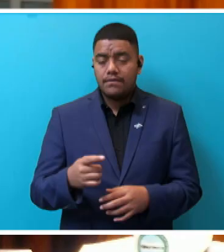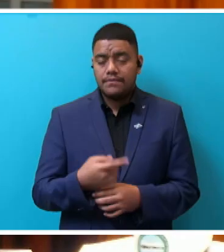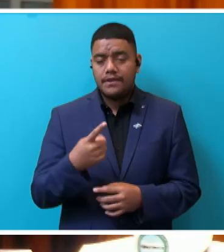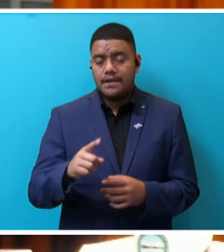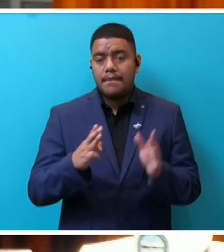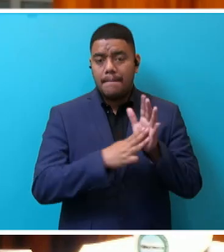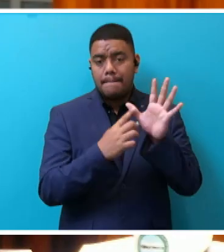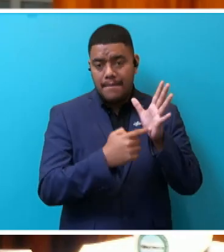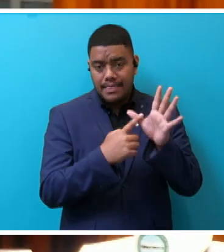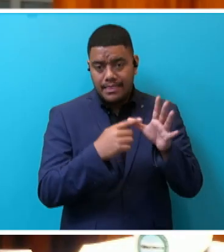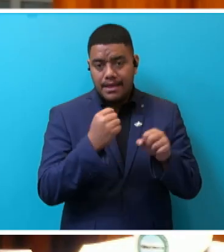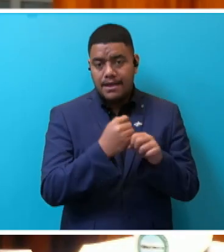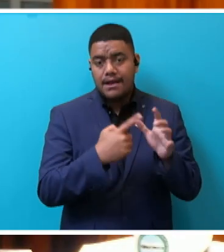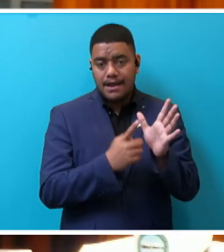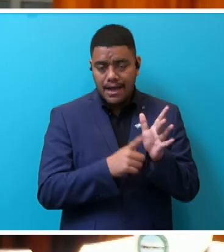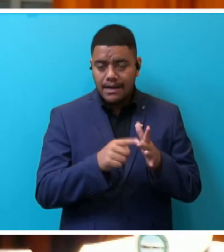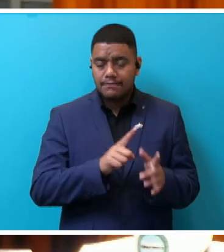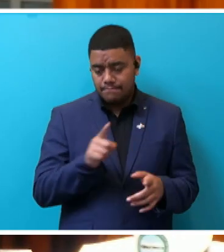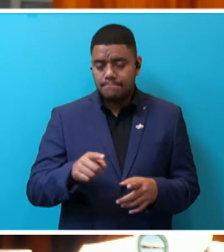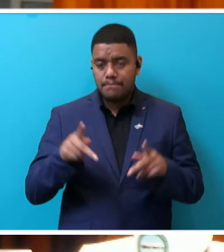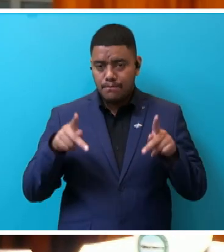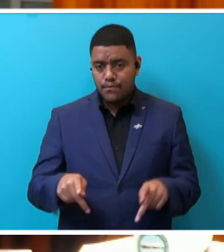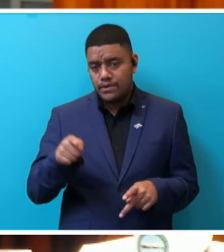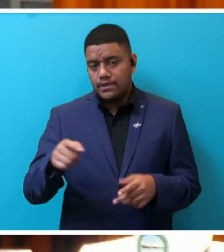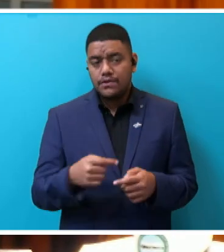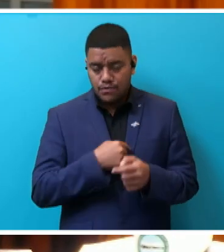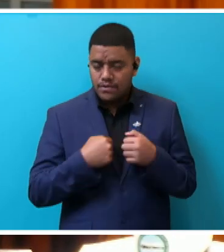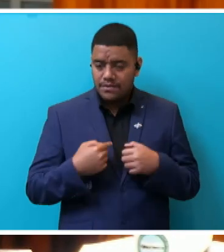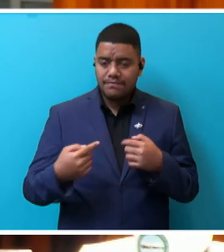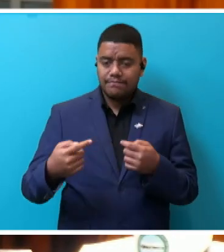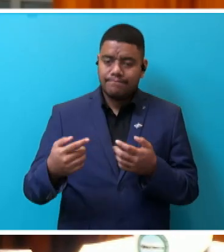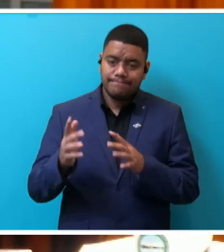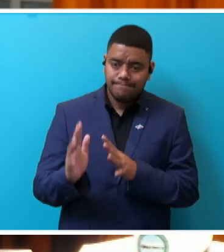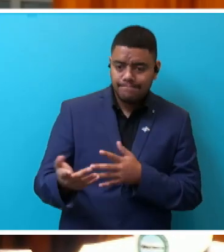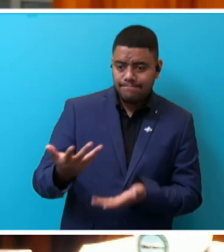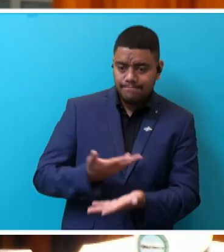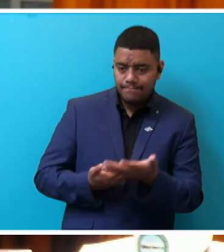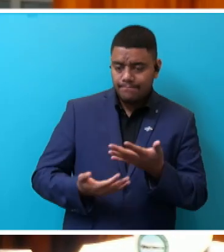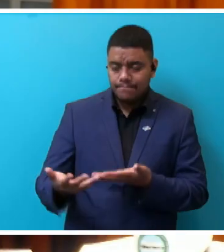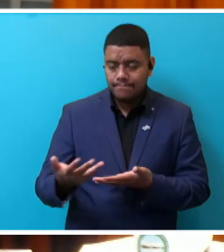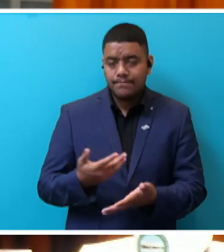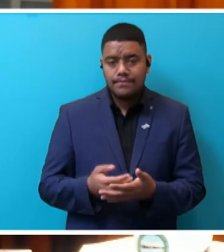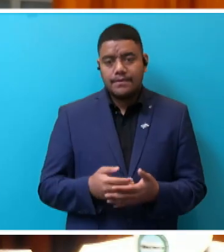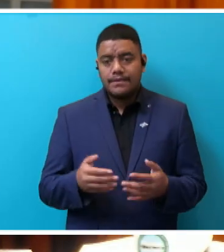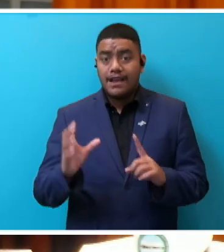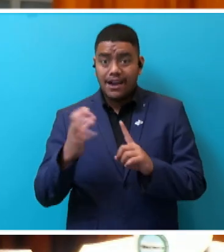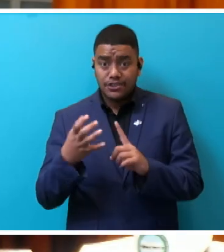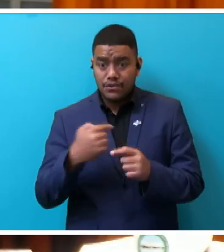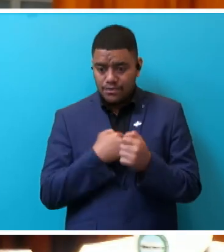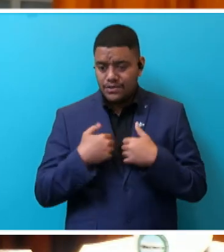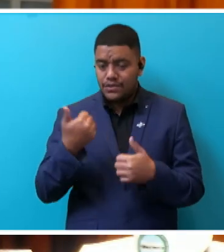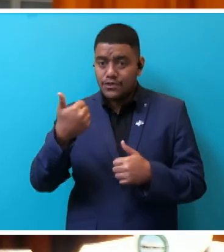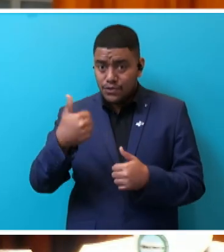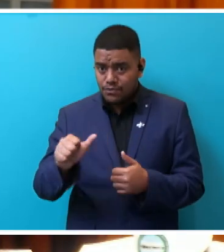Matangali of Nabito Kaki was also present, and we exchanged what is traditionally the approach that we